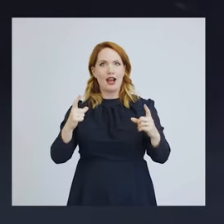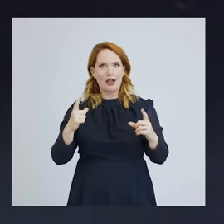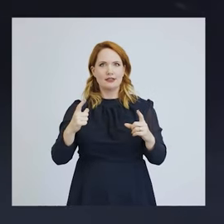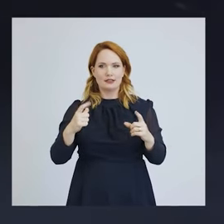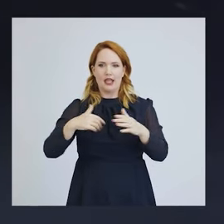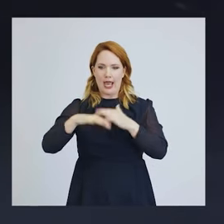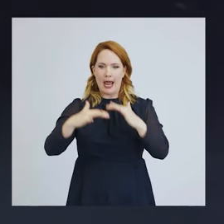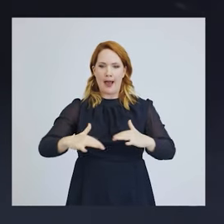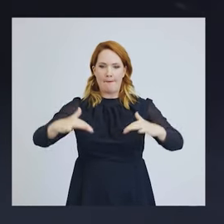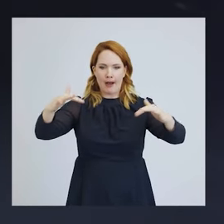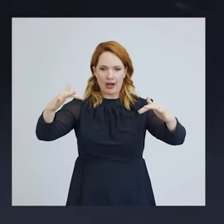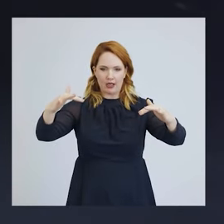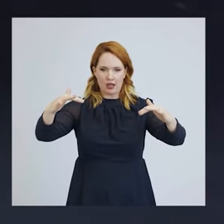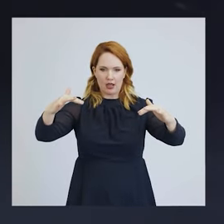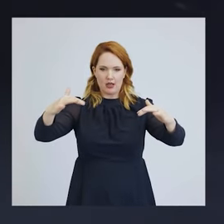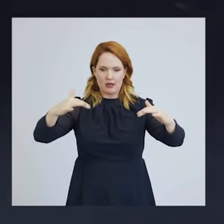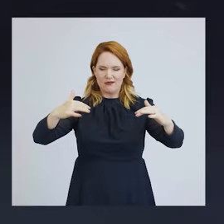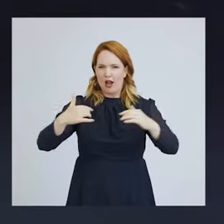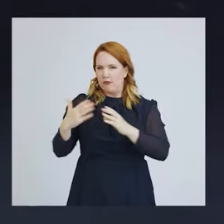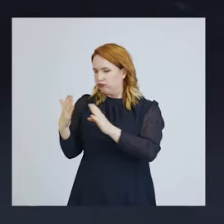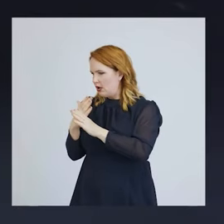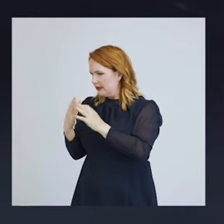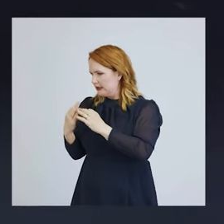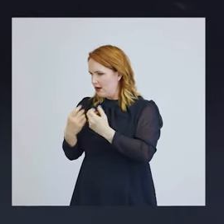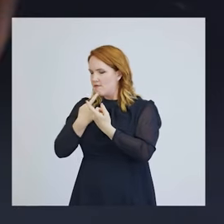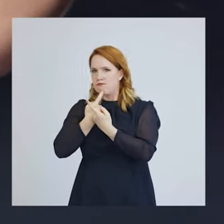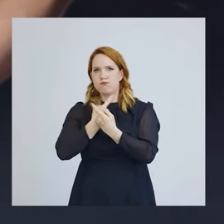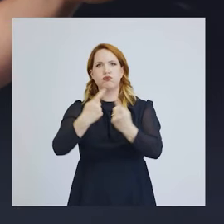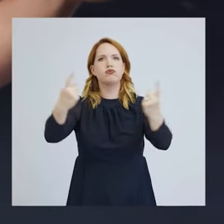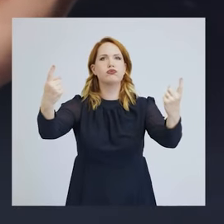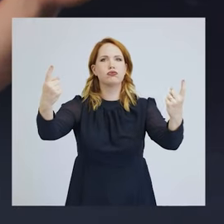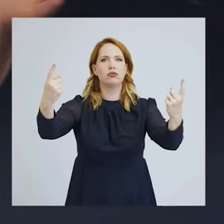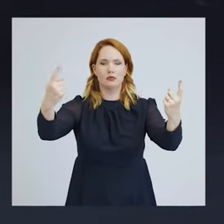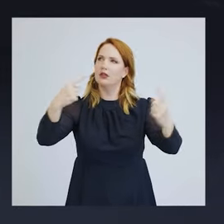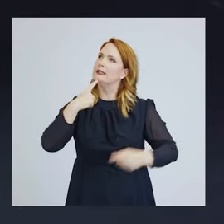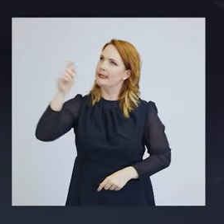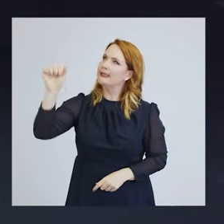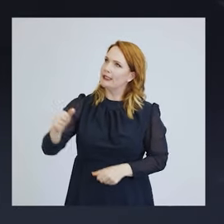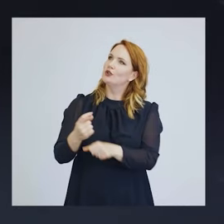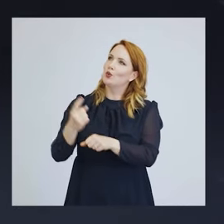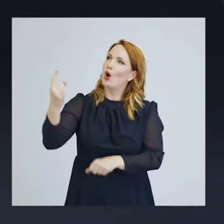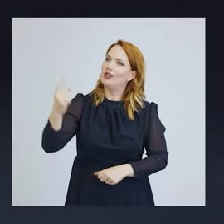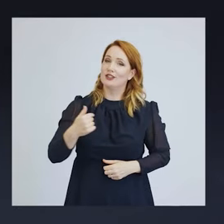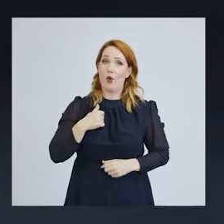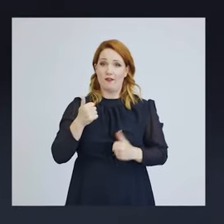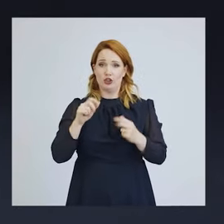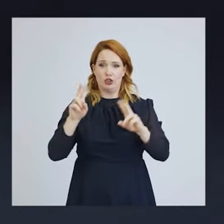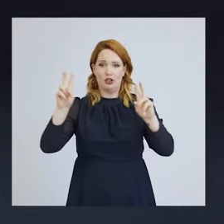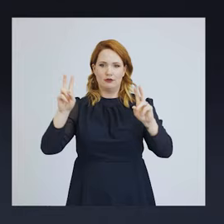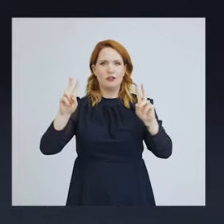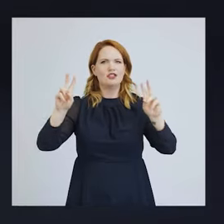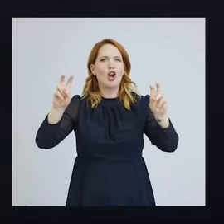realized that I was making a public decision from a private decision that I'd made long ago, and I'd chosen to say yes to God. And